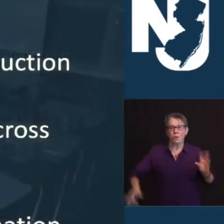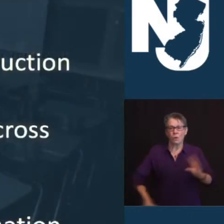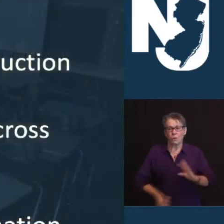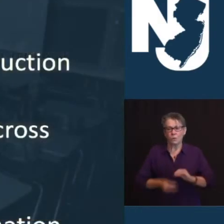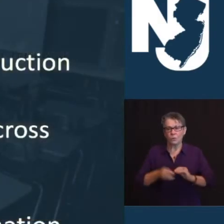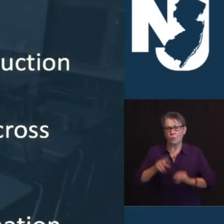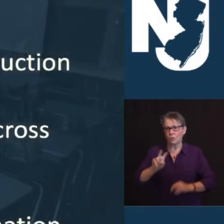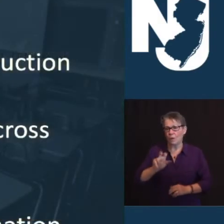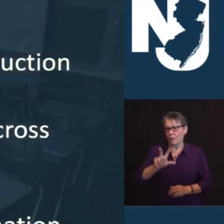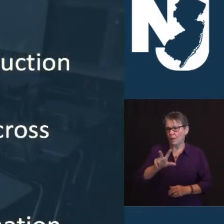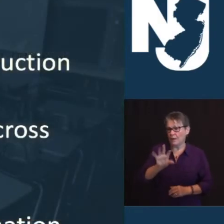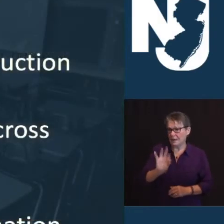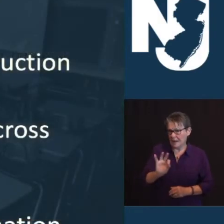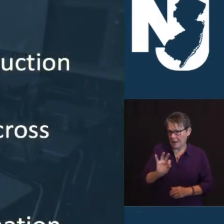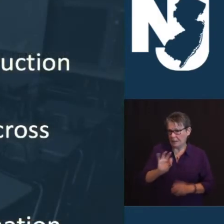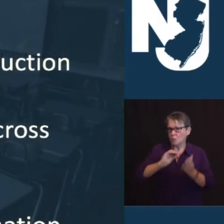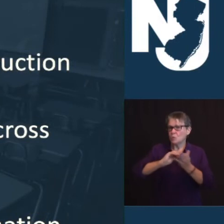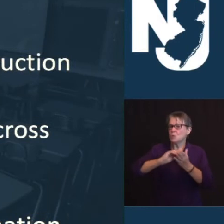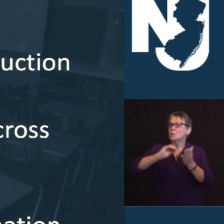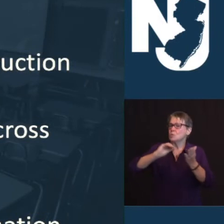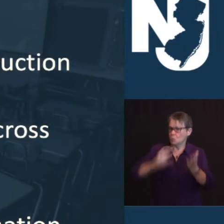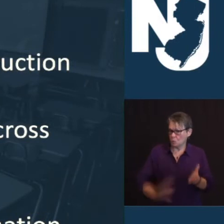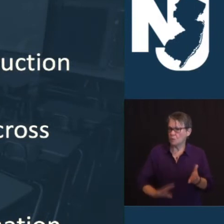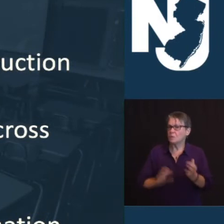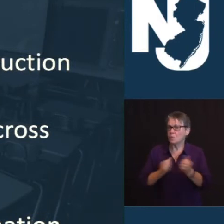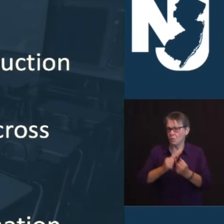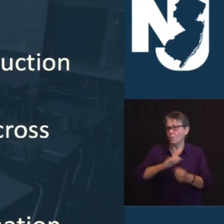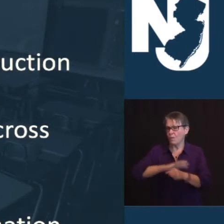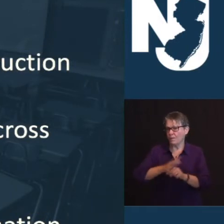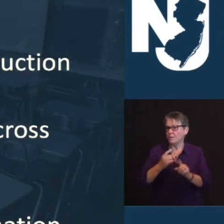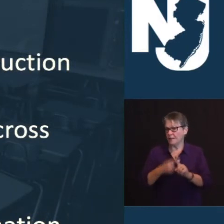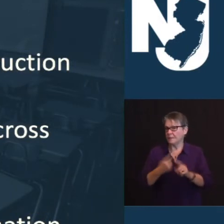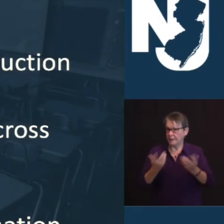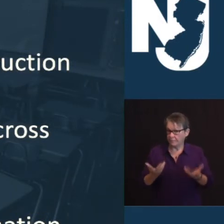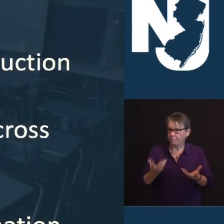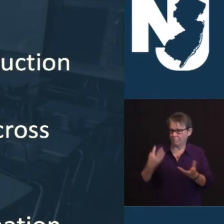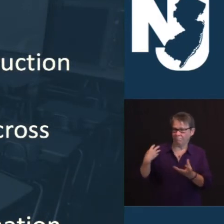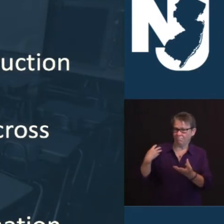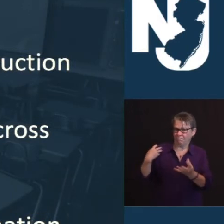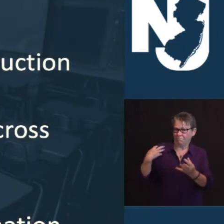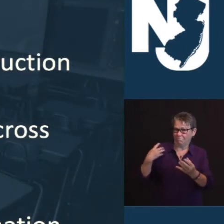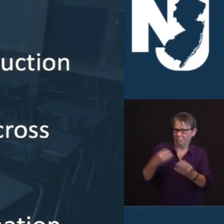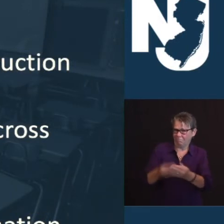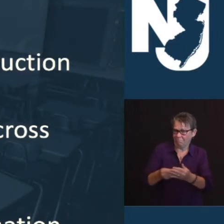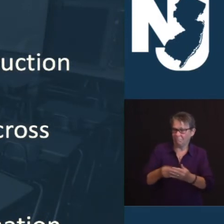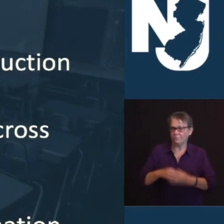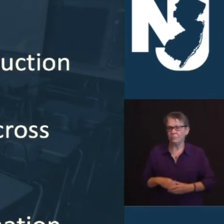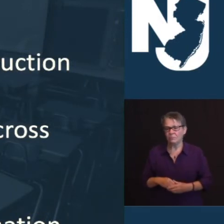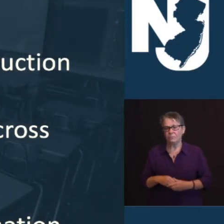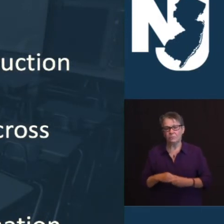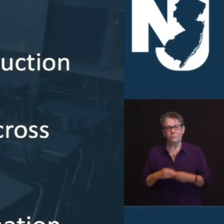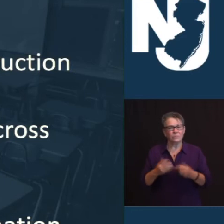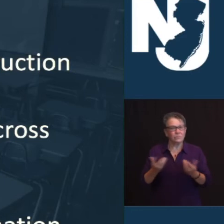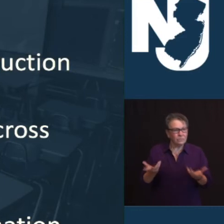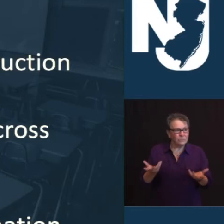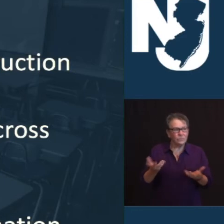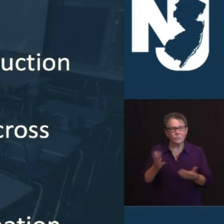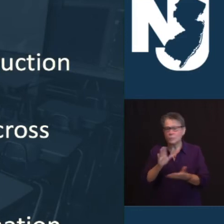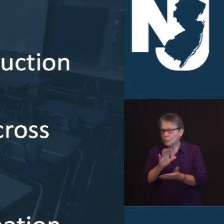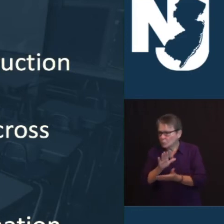majority continue to remain open to in-person instruction in one form or another, and you could see the numbers.